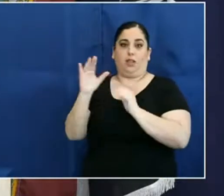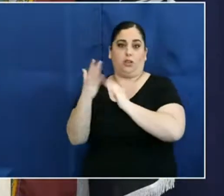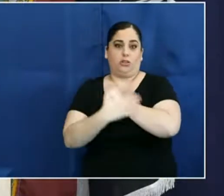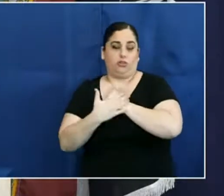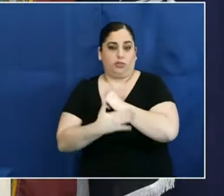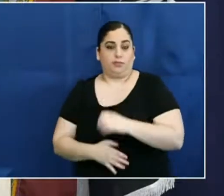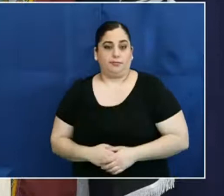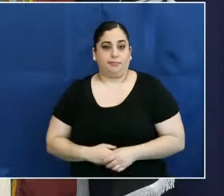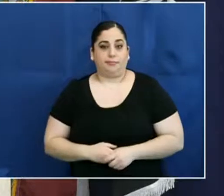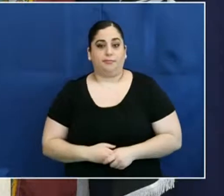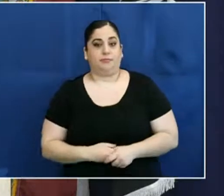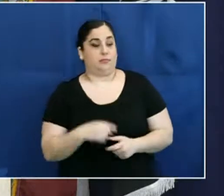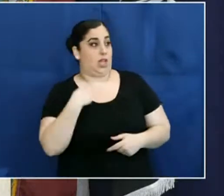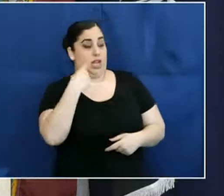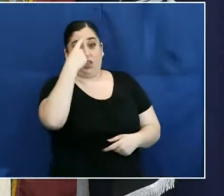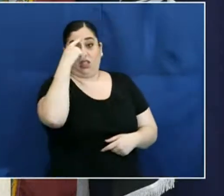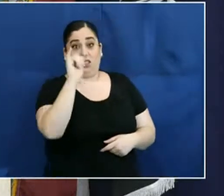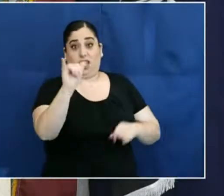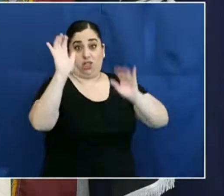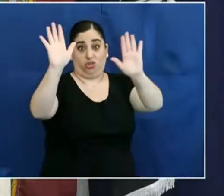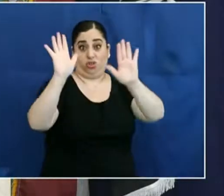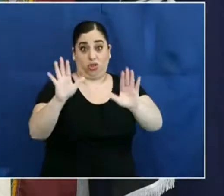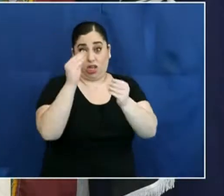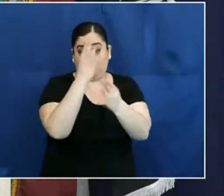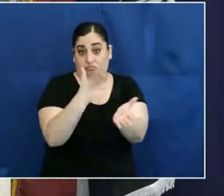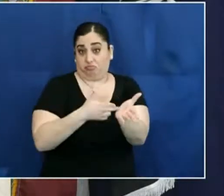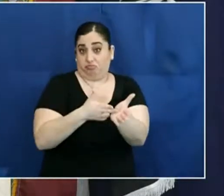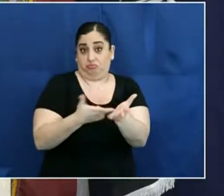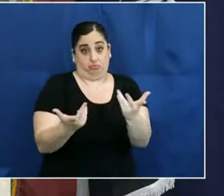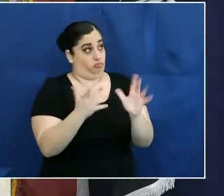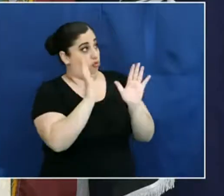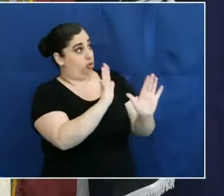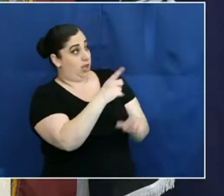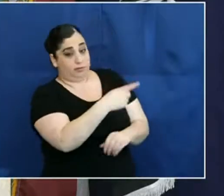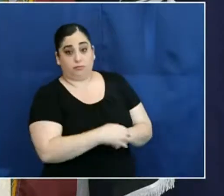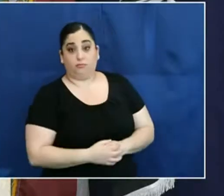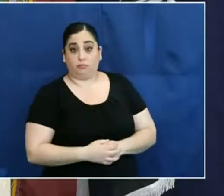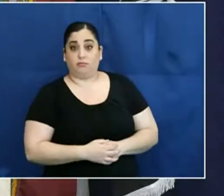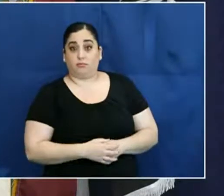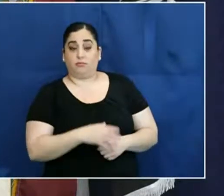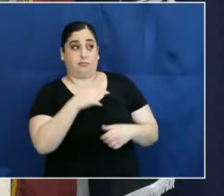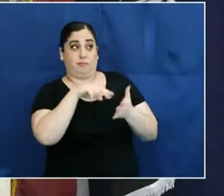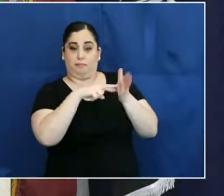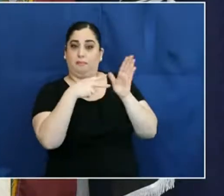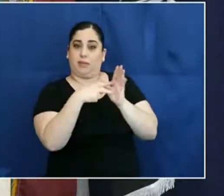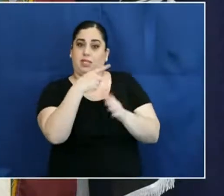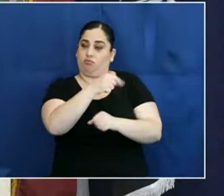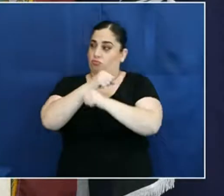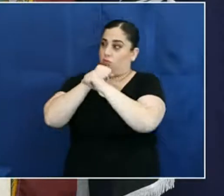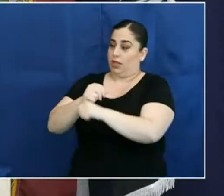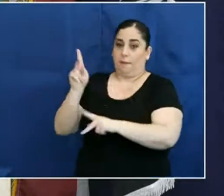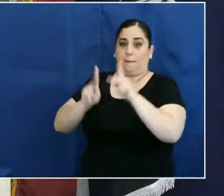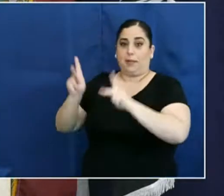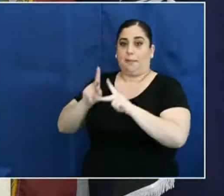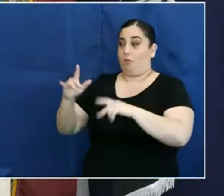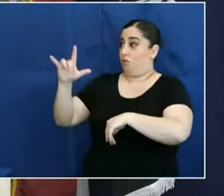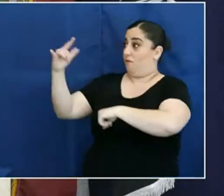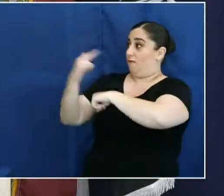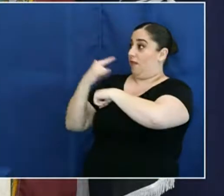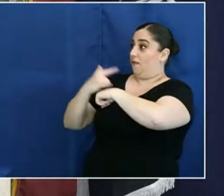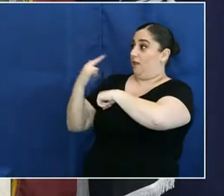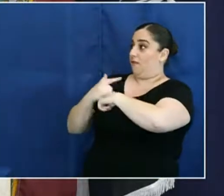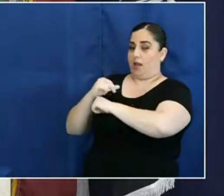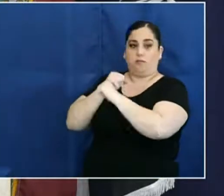in helping facilitate some safe interactions with folks. But I also think a program like that, when we get to a day of plenty